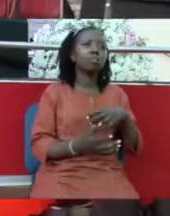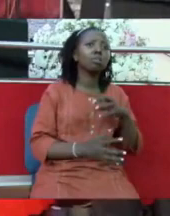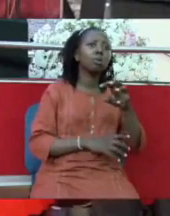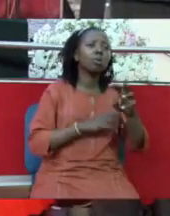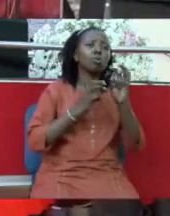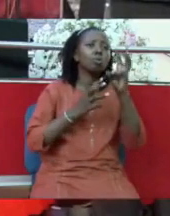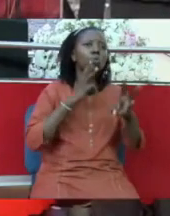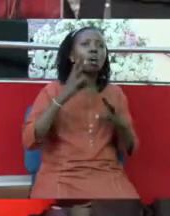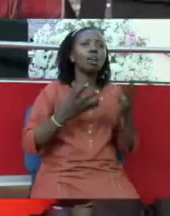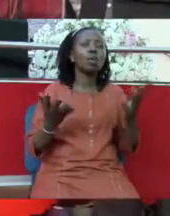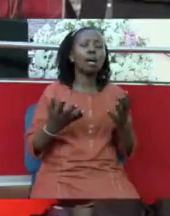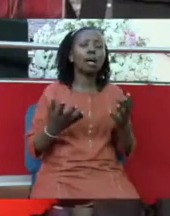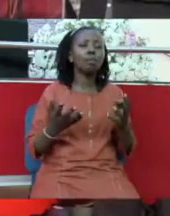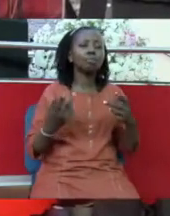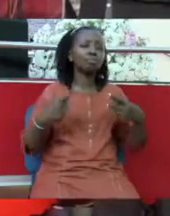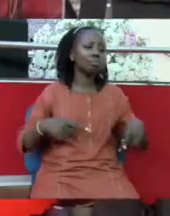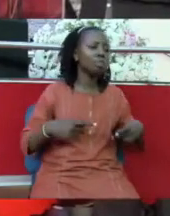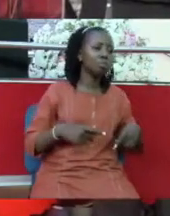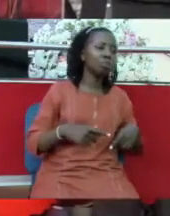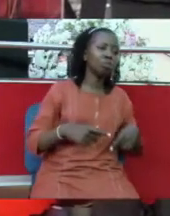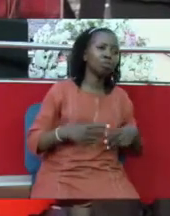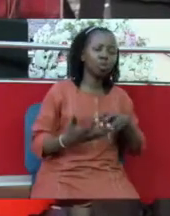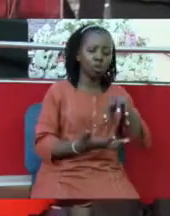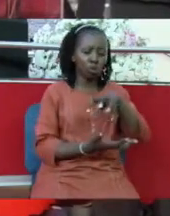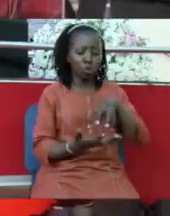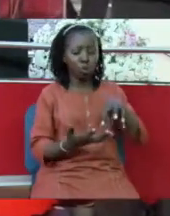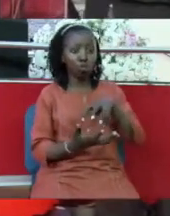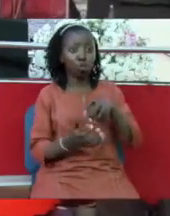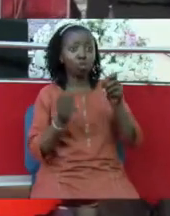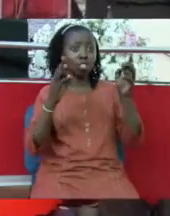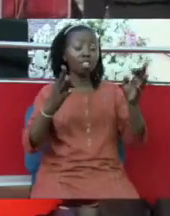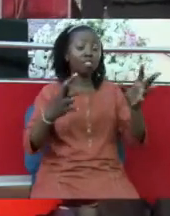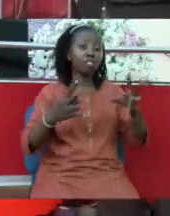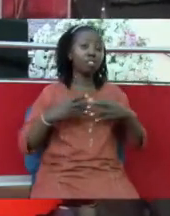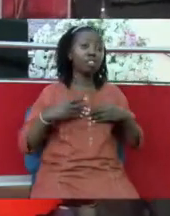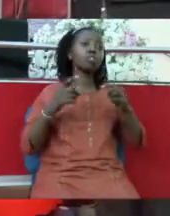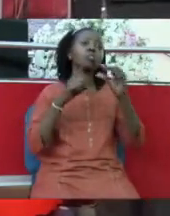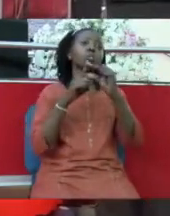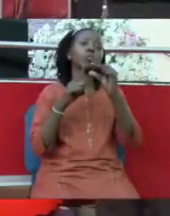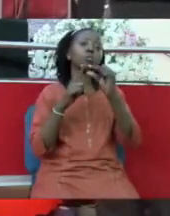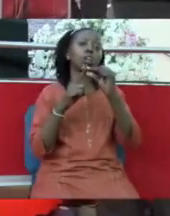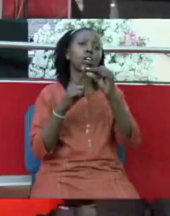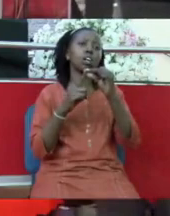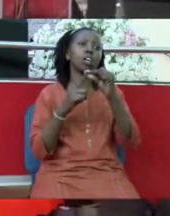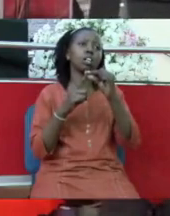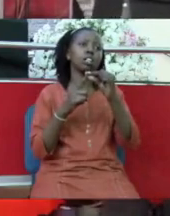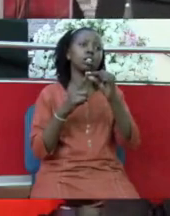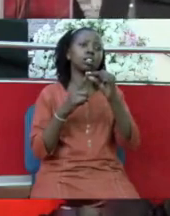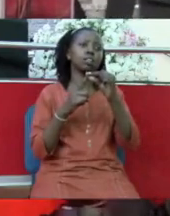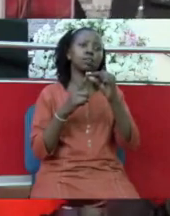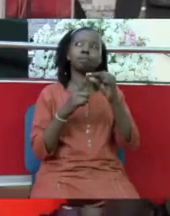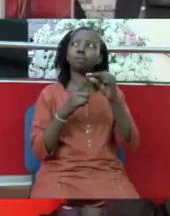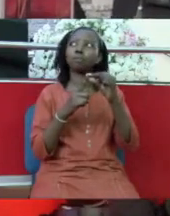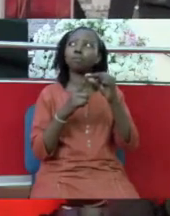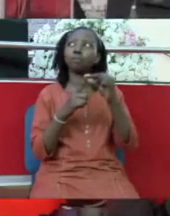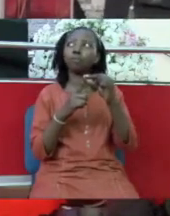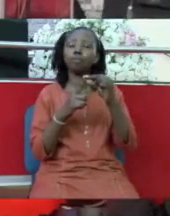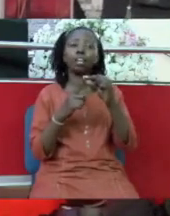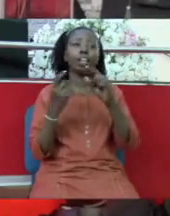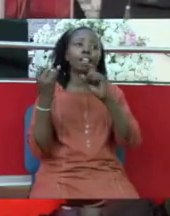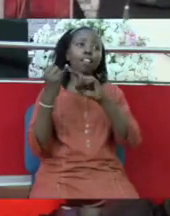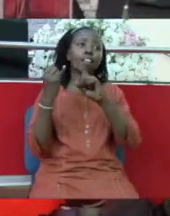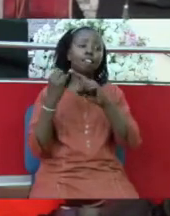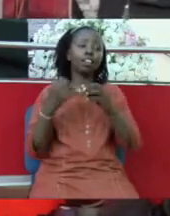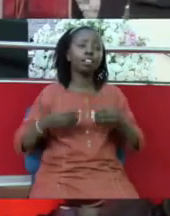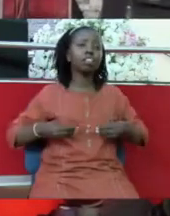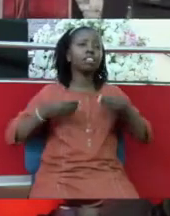to and fro. Dunia ambapo watu wana. When you receive the gospel. Ukipokea injili. It the first thing it brings into your life. Jambo la kwanza ambalo unataka kusema. Is